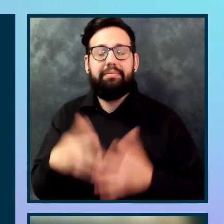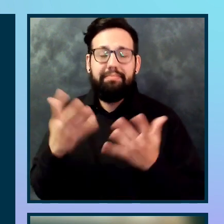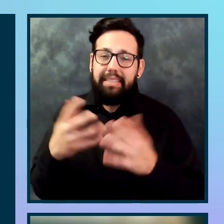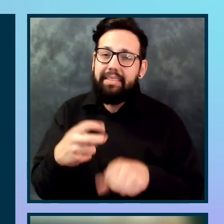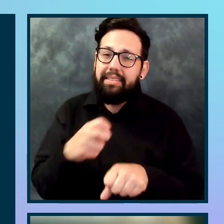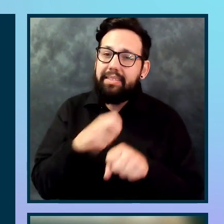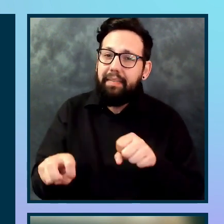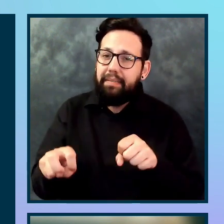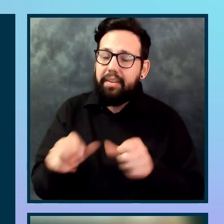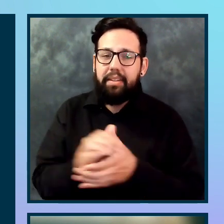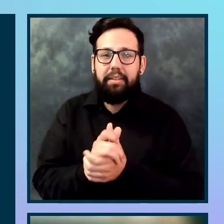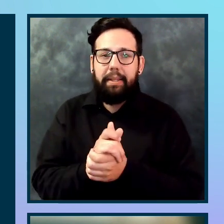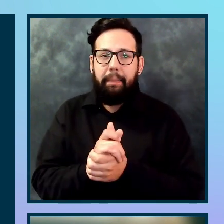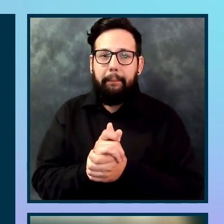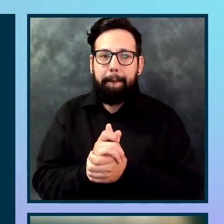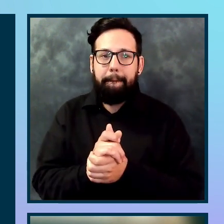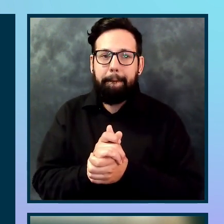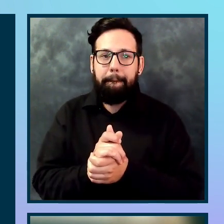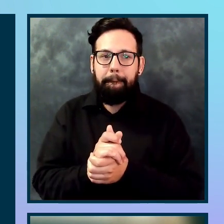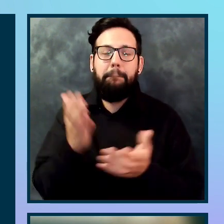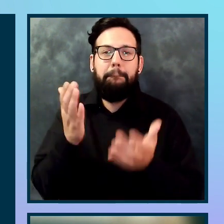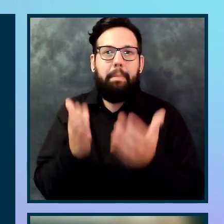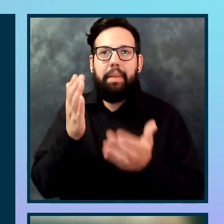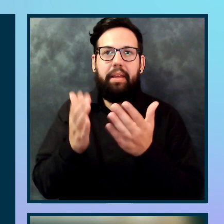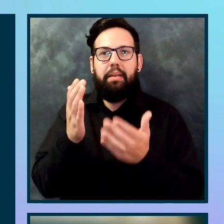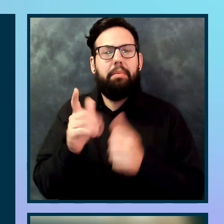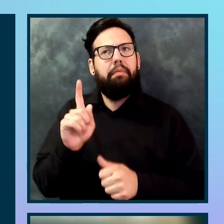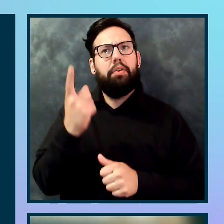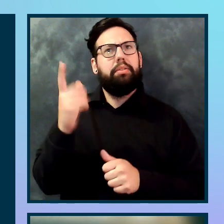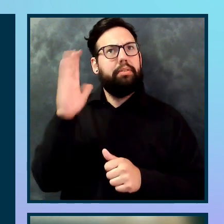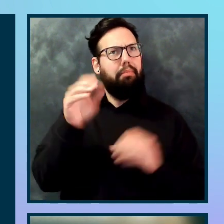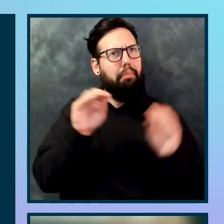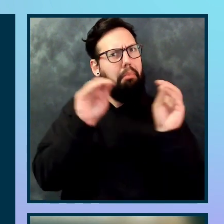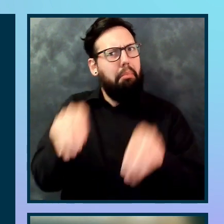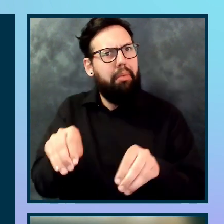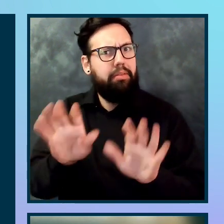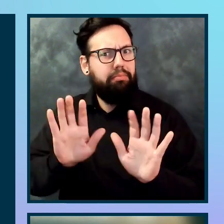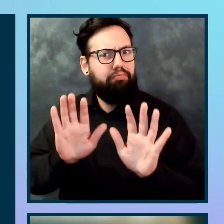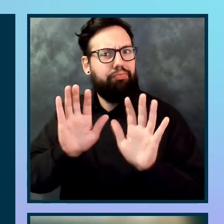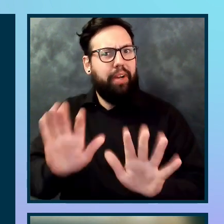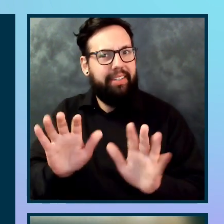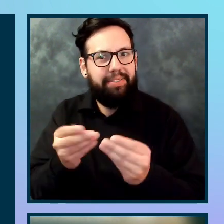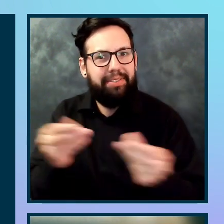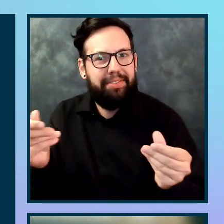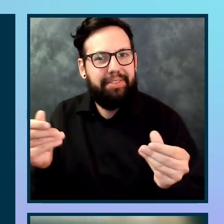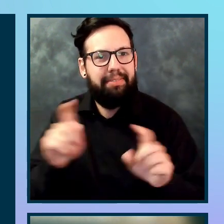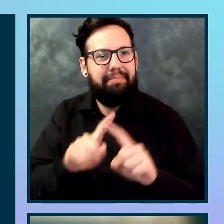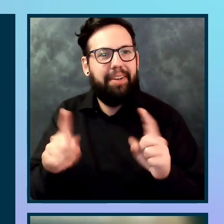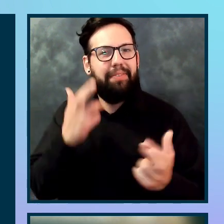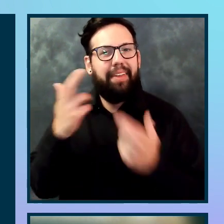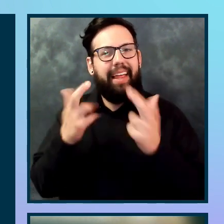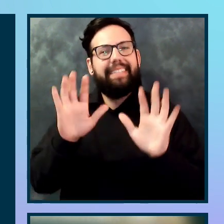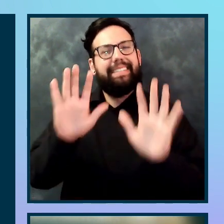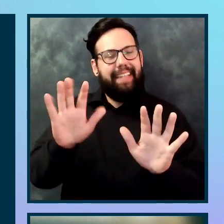it seems like it's a great solution, but there's actually something else that could be better. So an